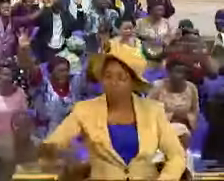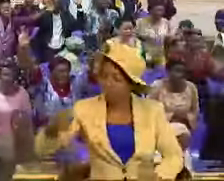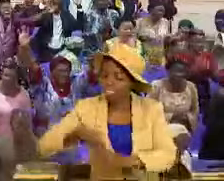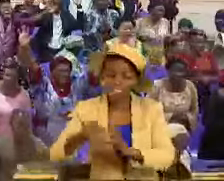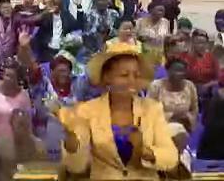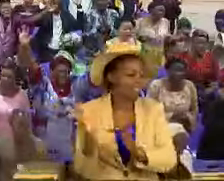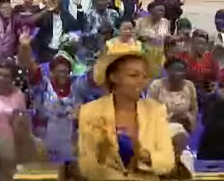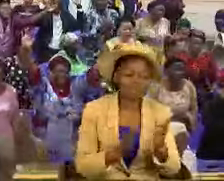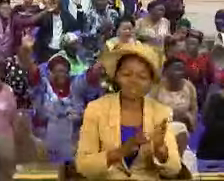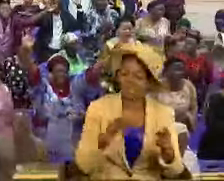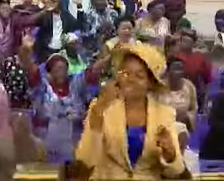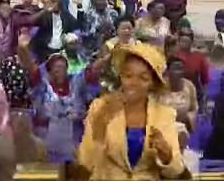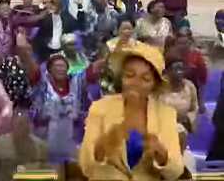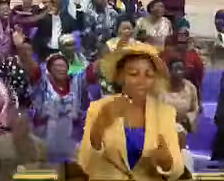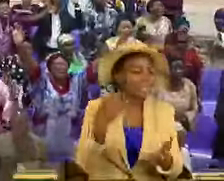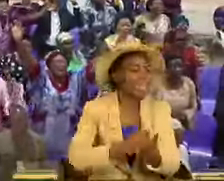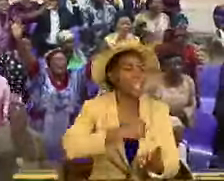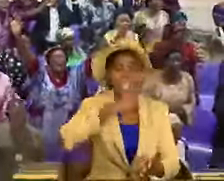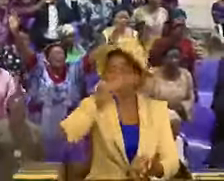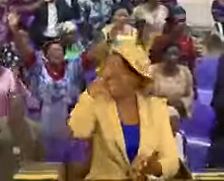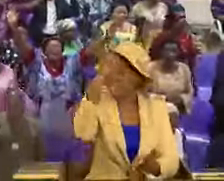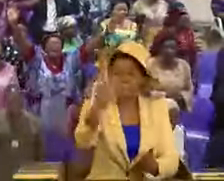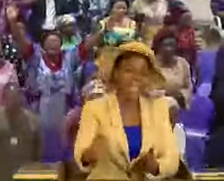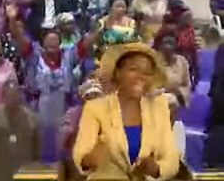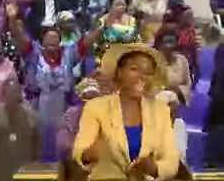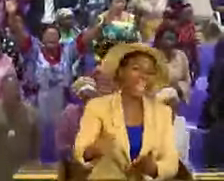fire in the name of